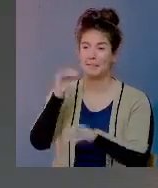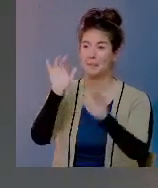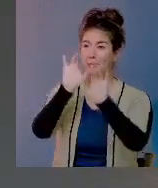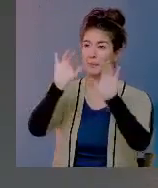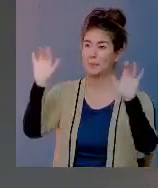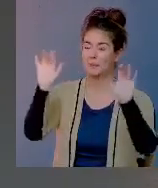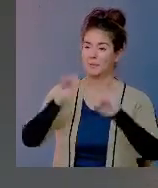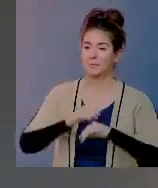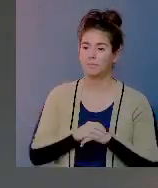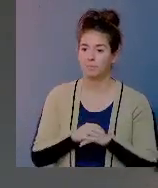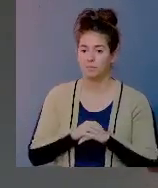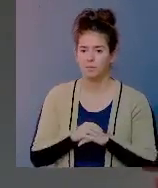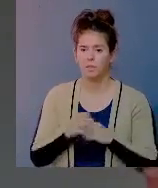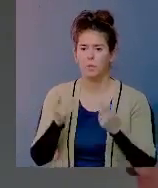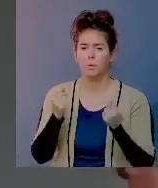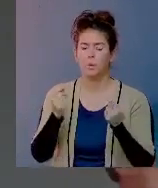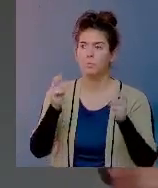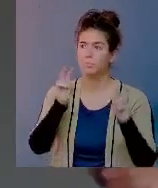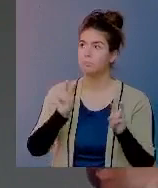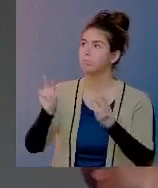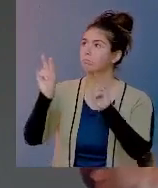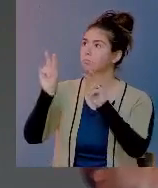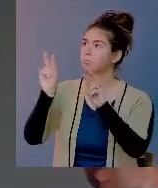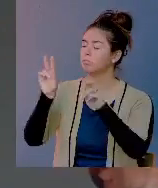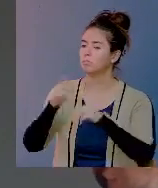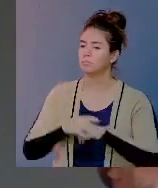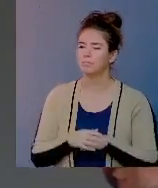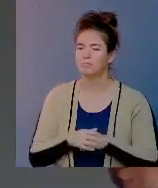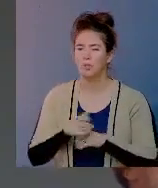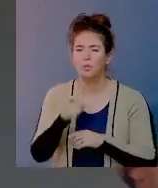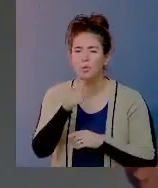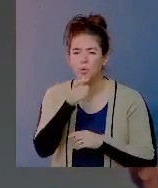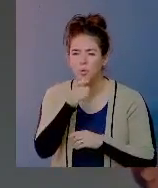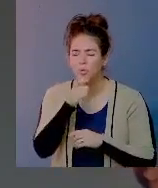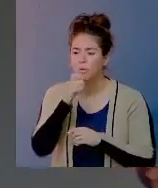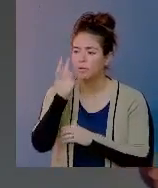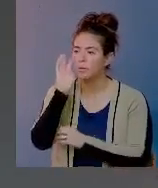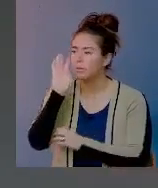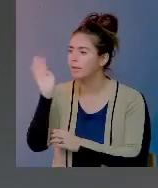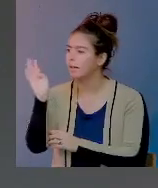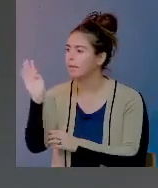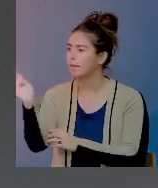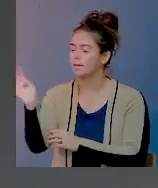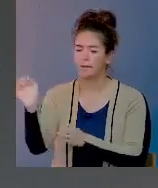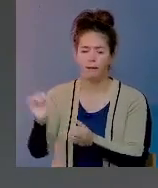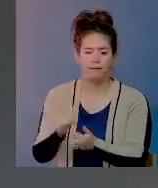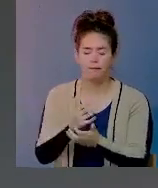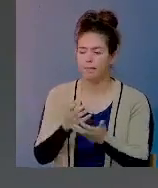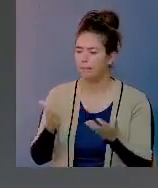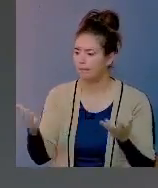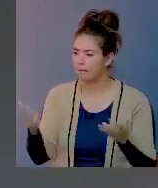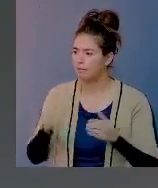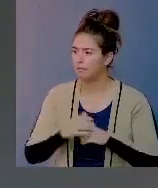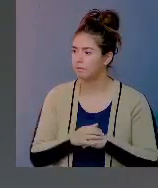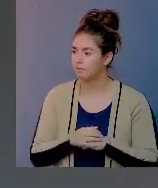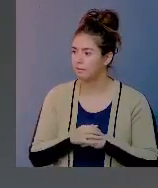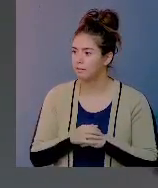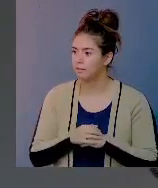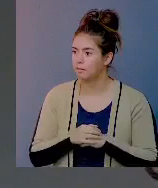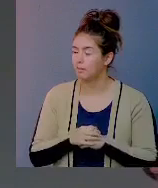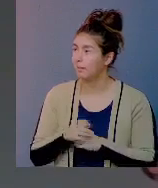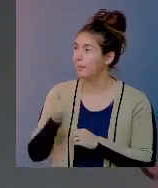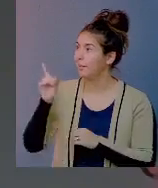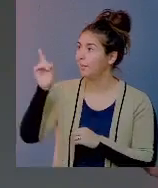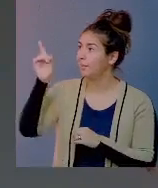look to the heavens. Who created all these? He who calls out the starry host one by